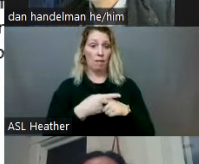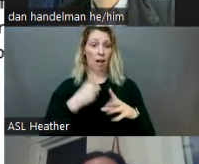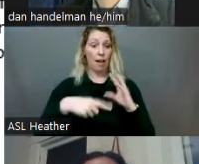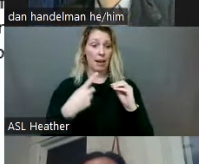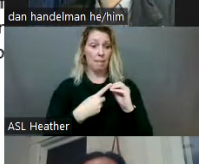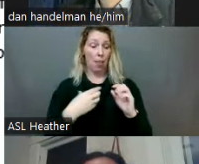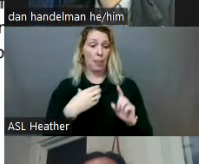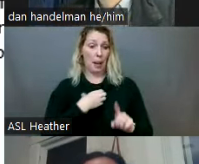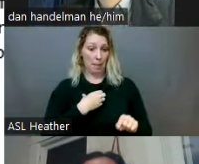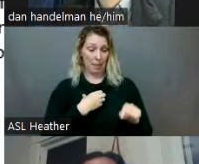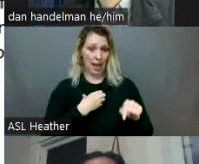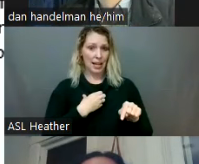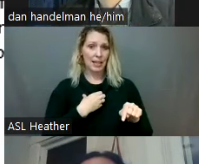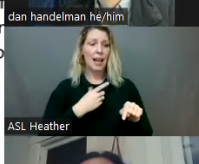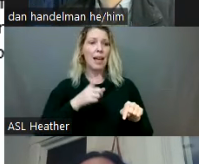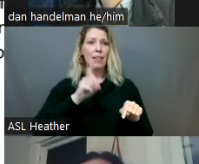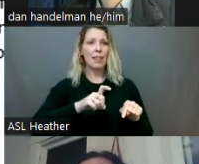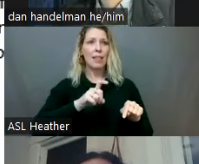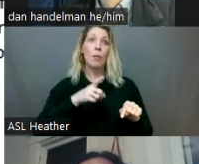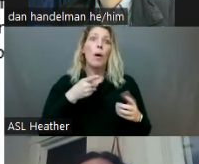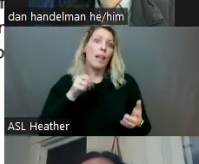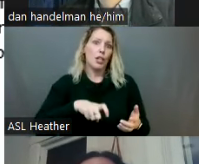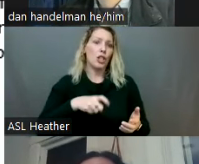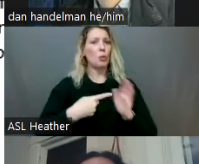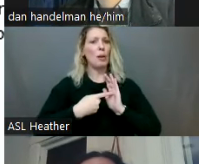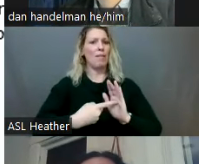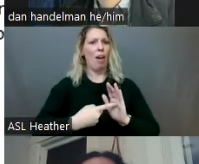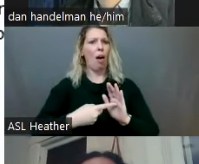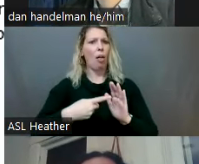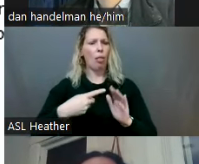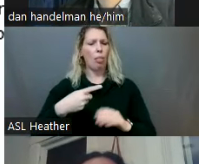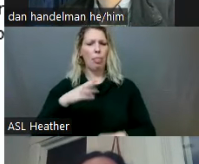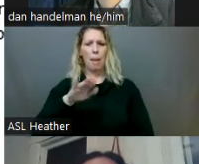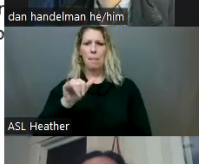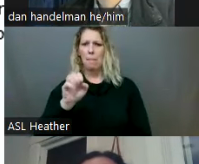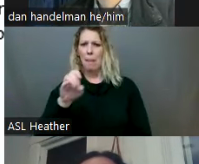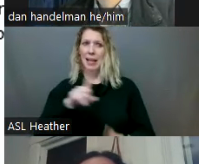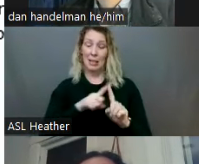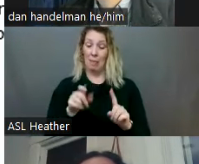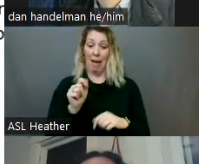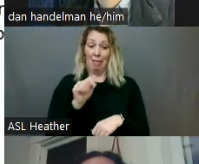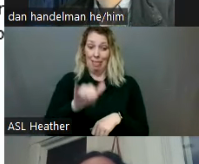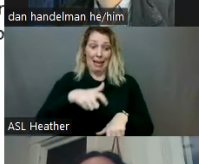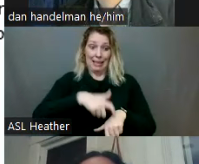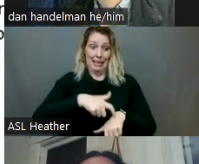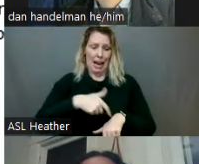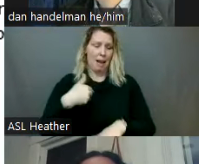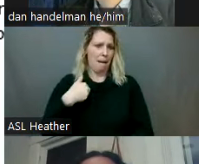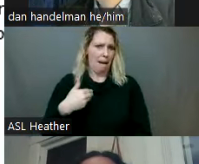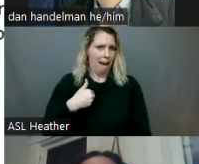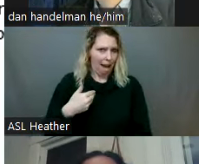complaint. They should reveal that bias, but at that point, I have a feeling